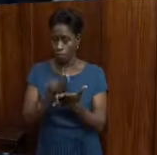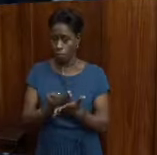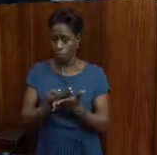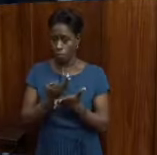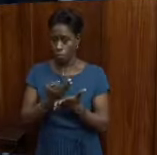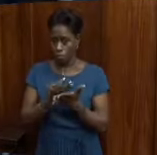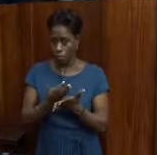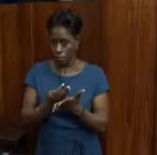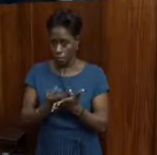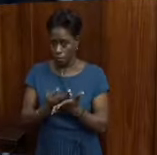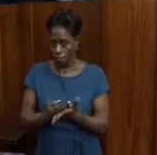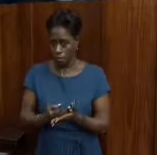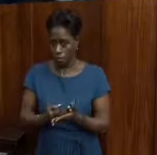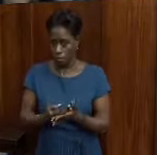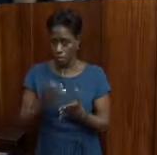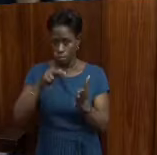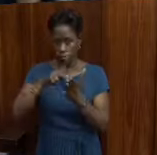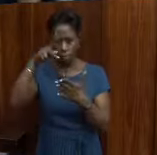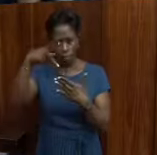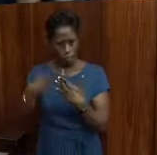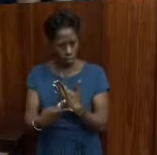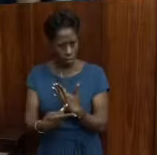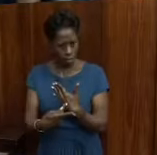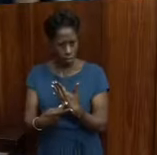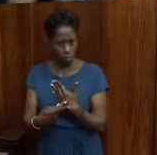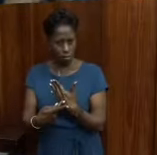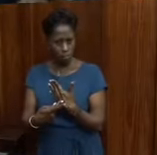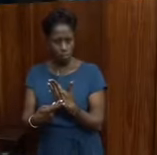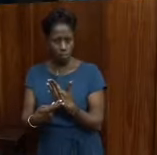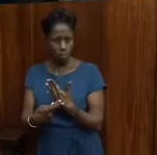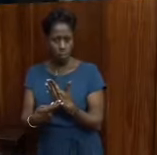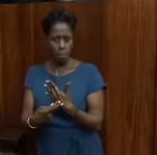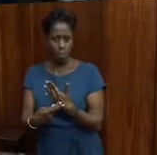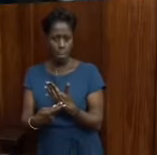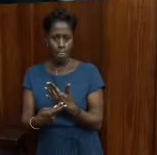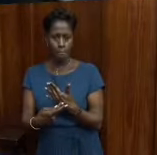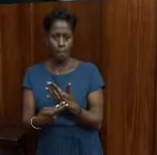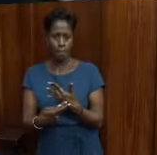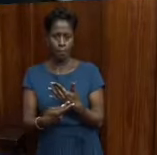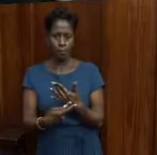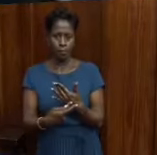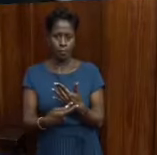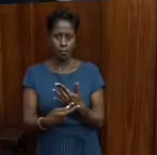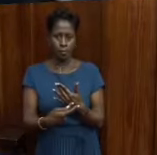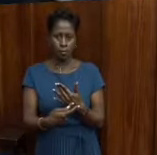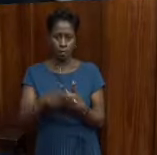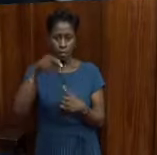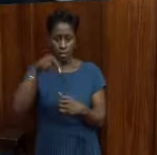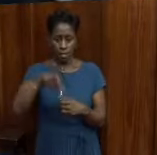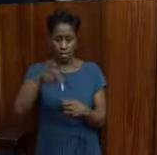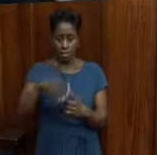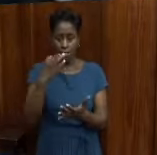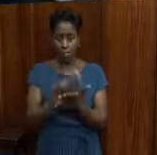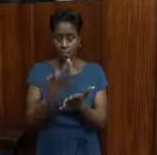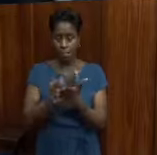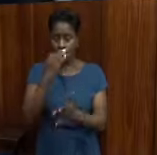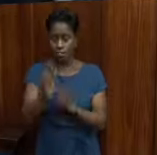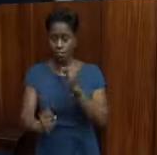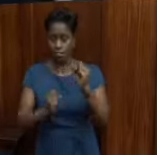to provide a more equitable and efficient health system. Mr. Speaker, in this financial year, our government